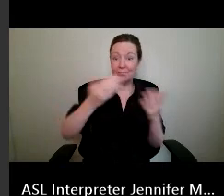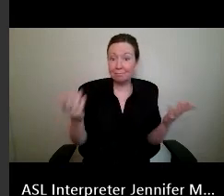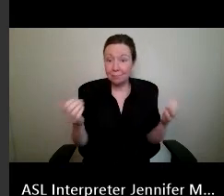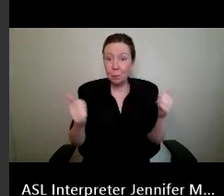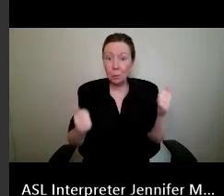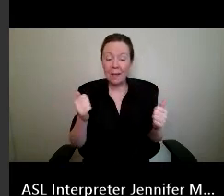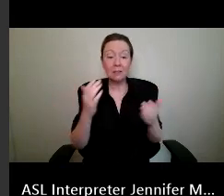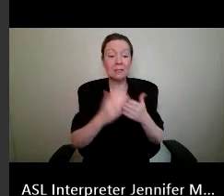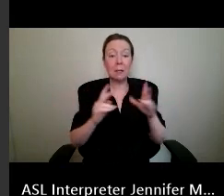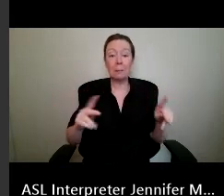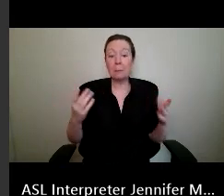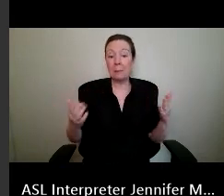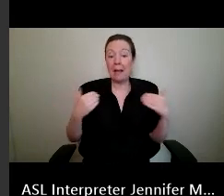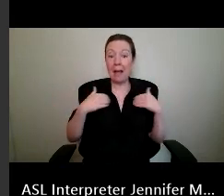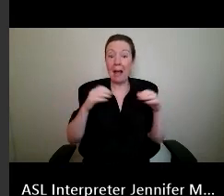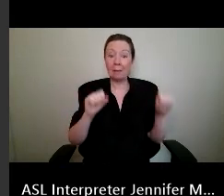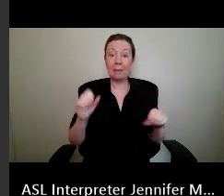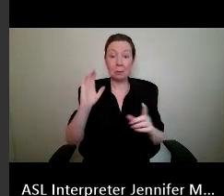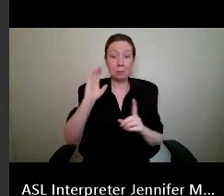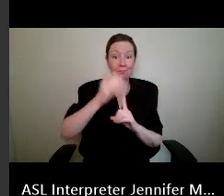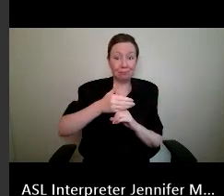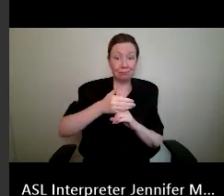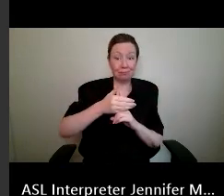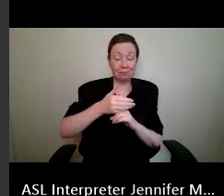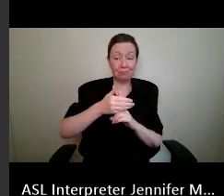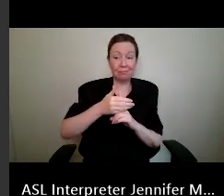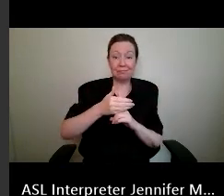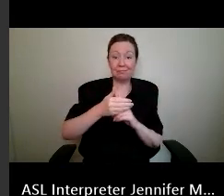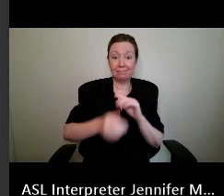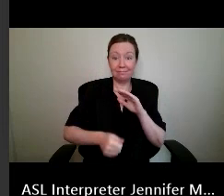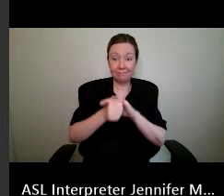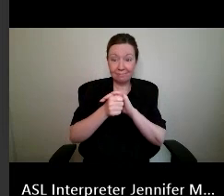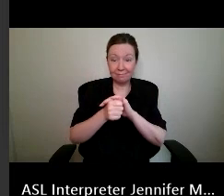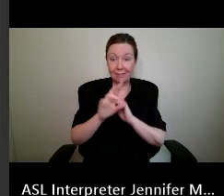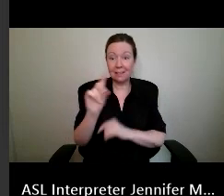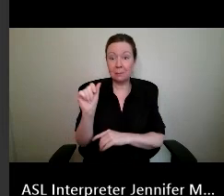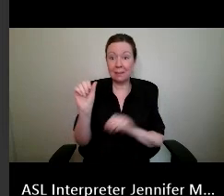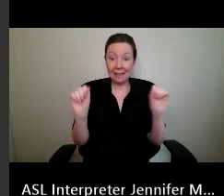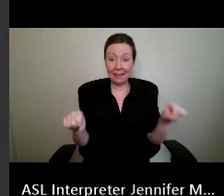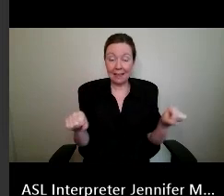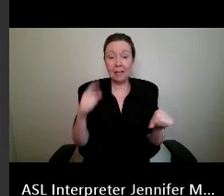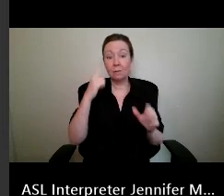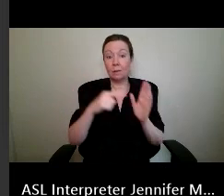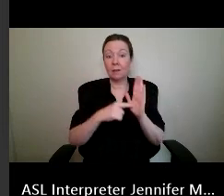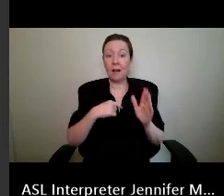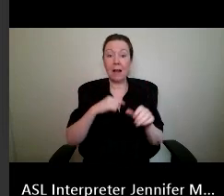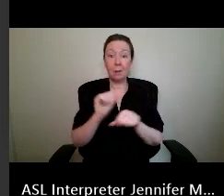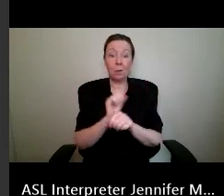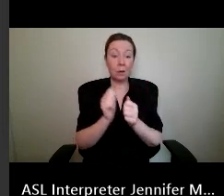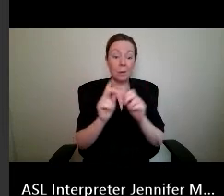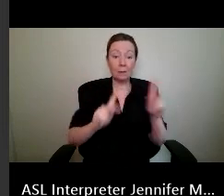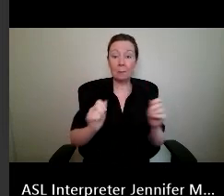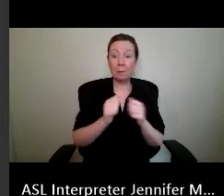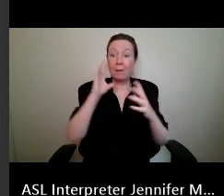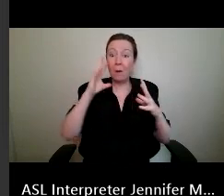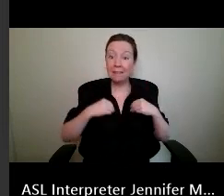that ability to hide or conceal an aspect of their disability. So for instance, I work with individuals with